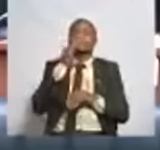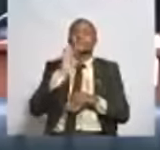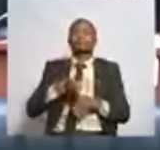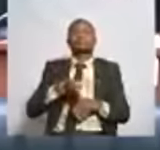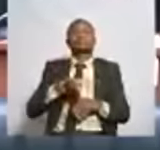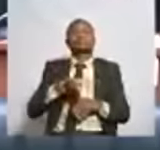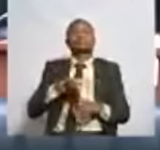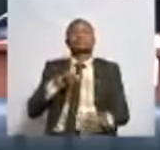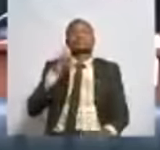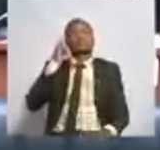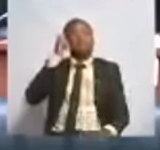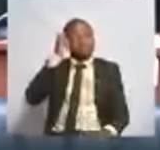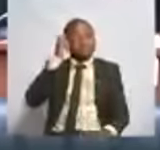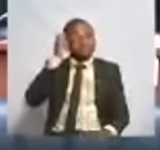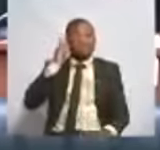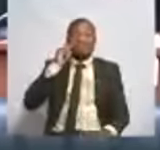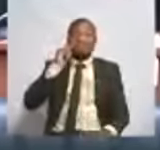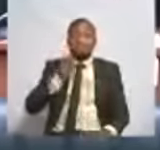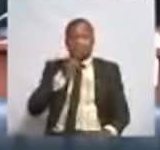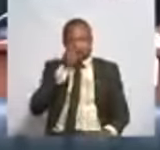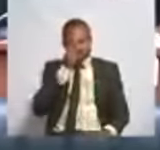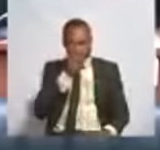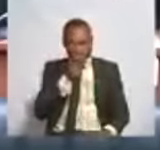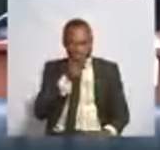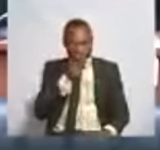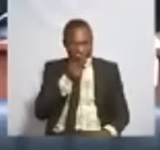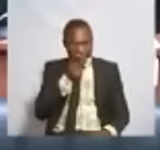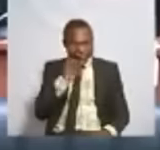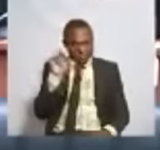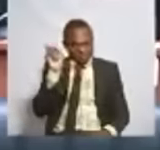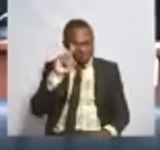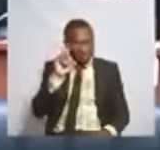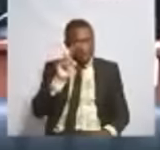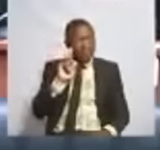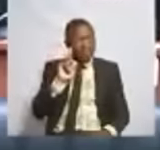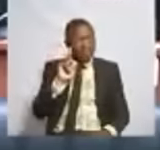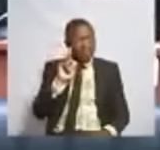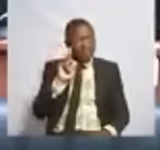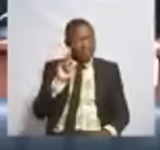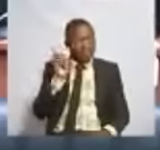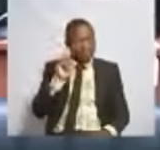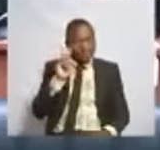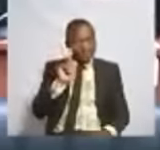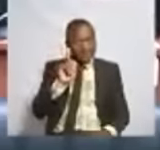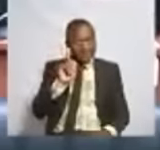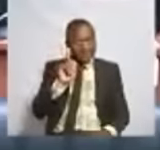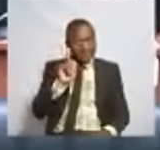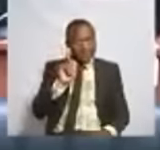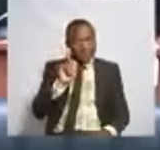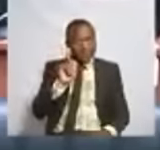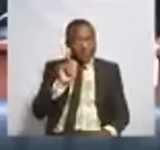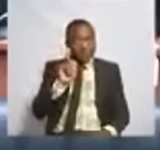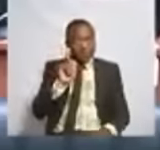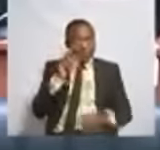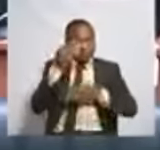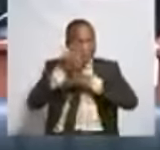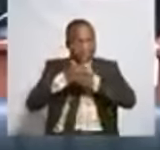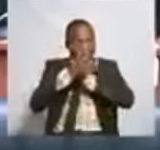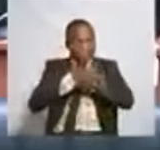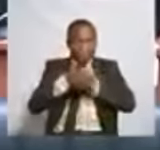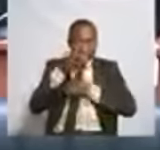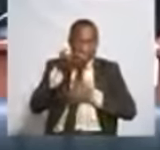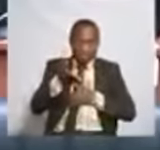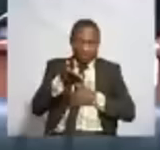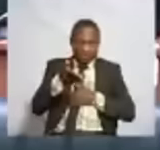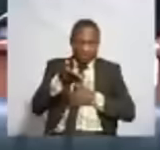thinking. We must look at where our bread is buttered in